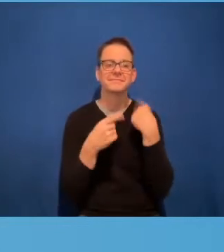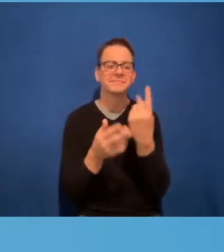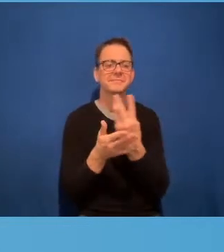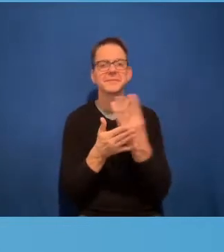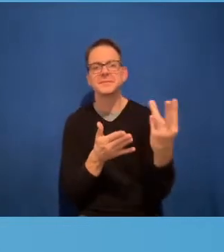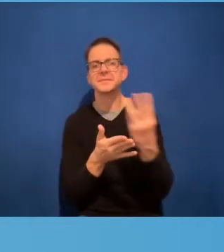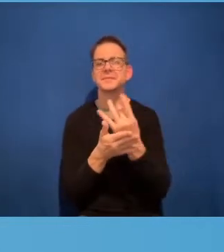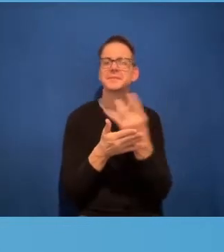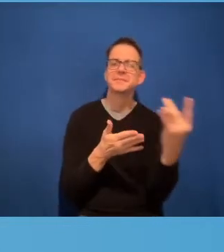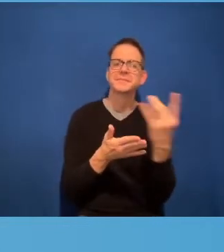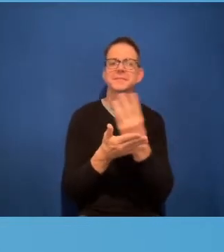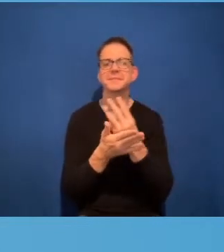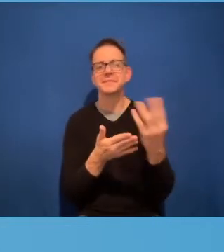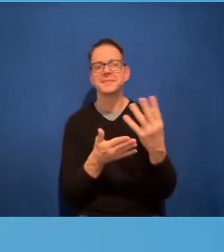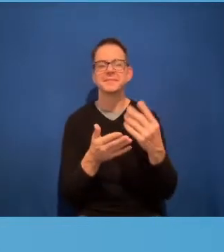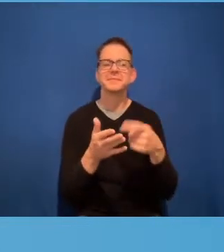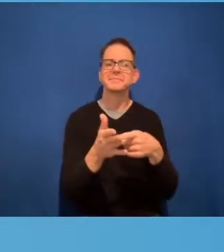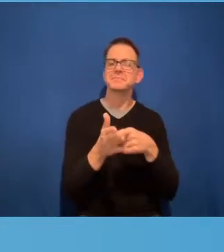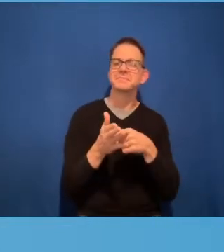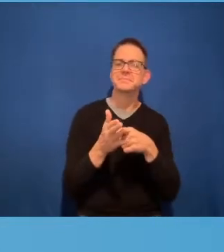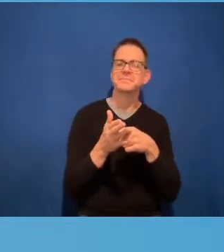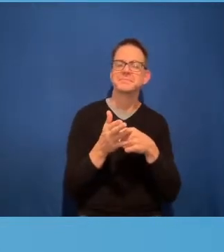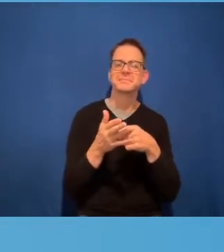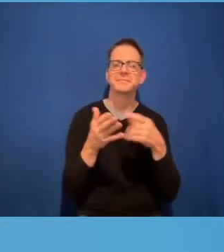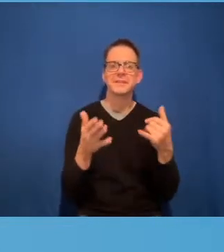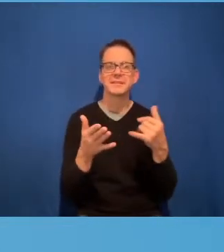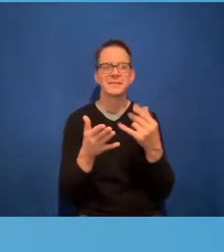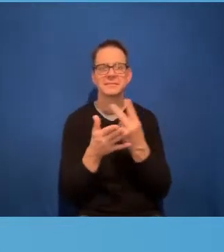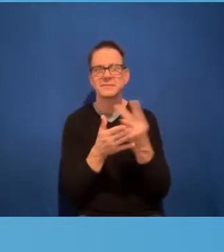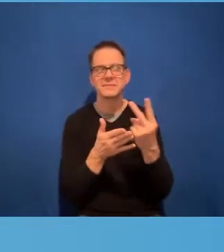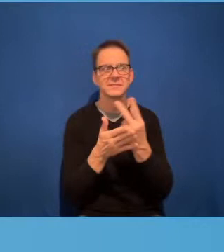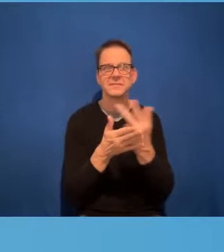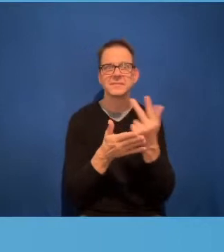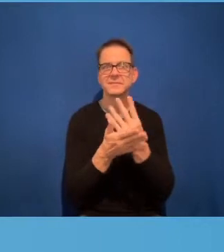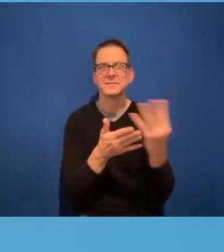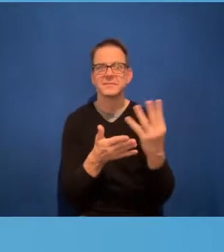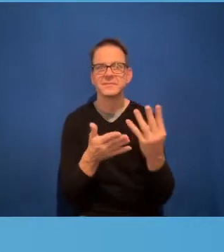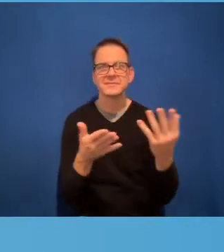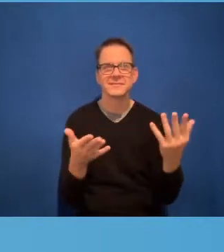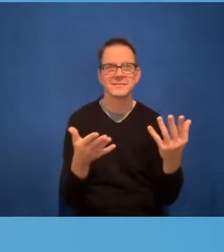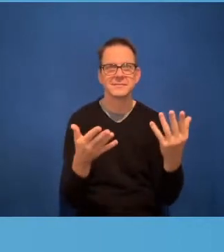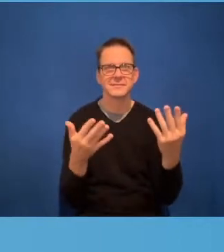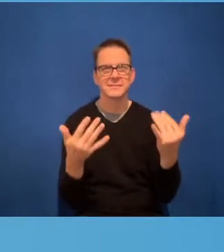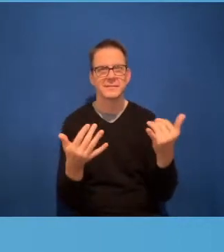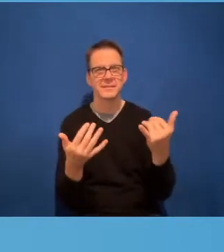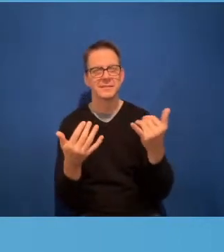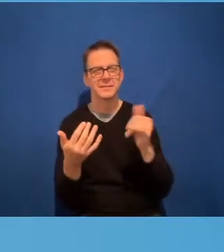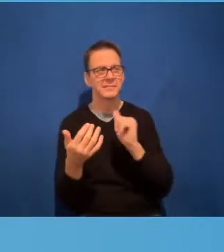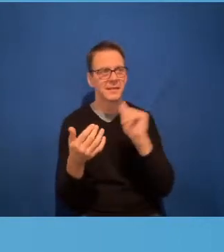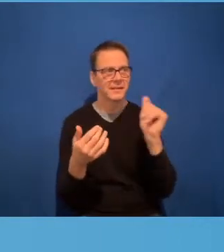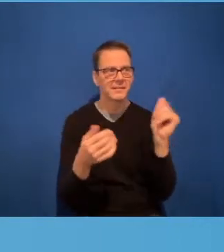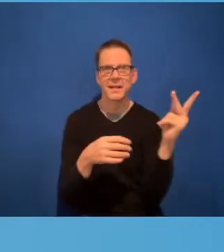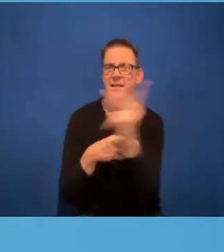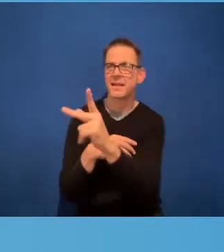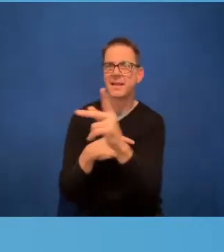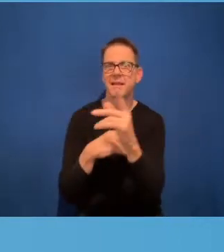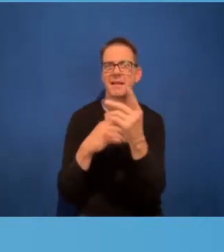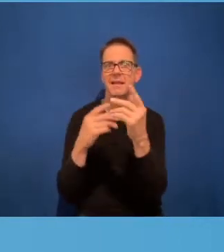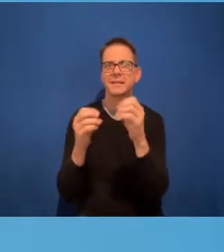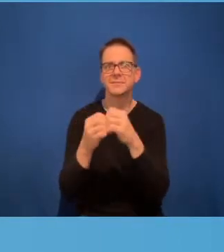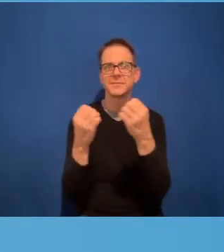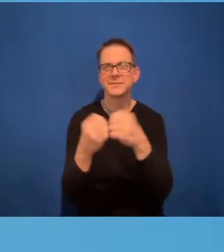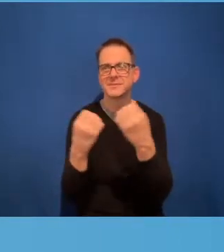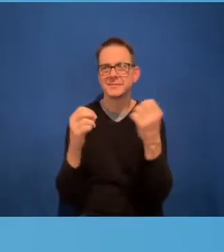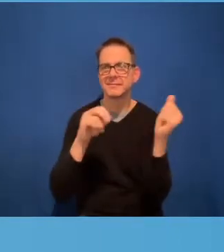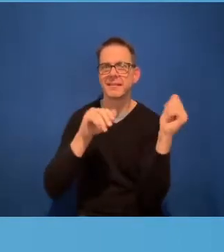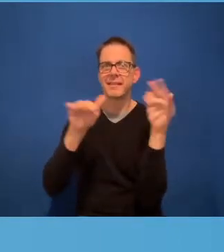4 weeks. And so in between, they're having to go back to the emergency room, which was already overloaded. And so we're back into this vicious cycle where we